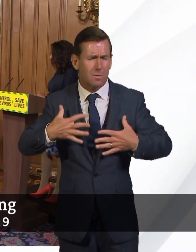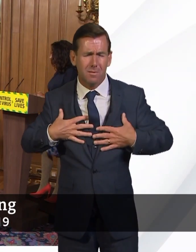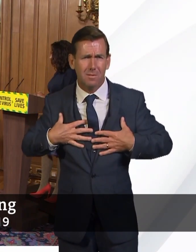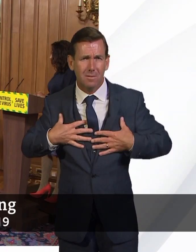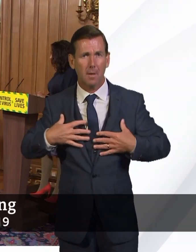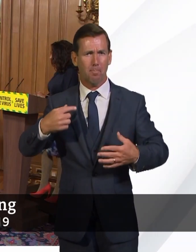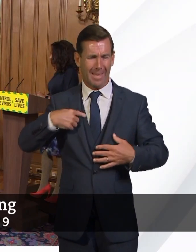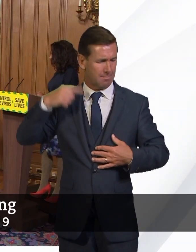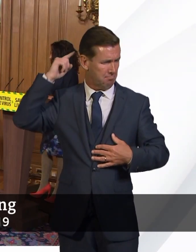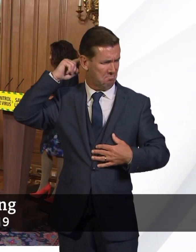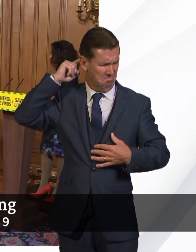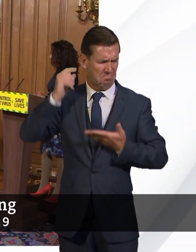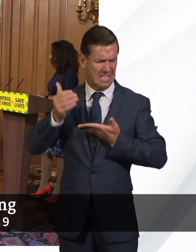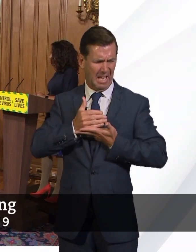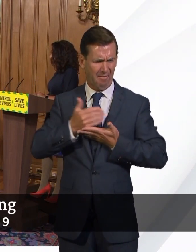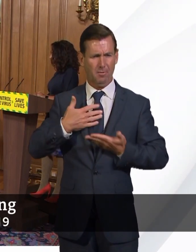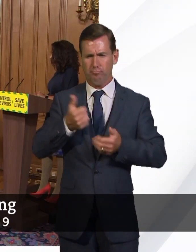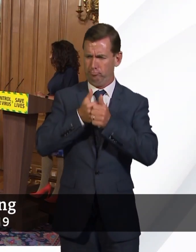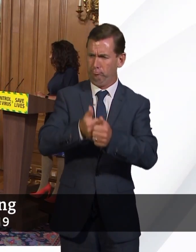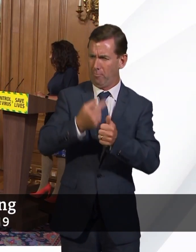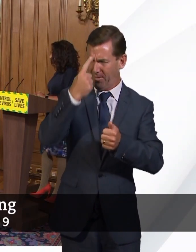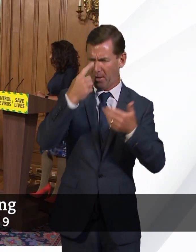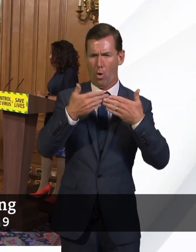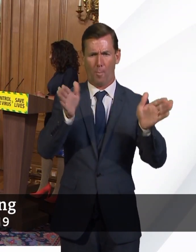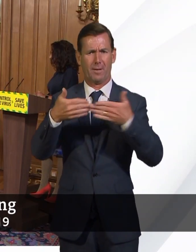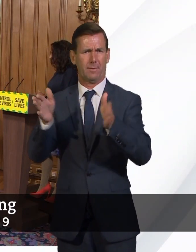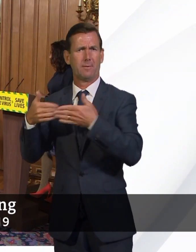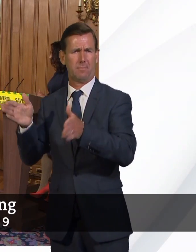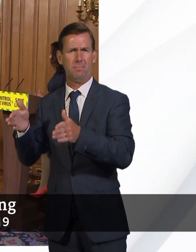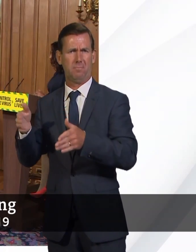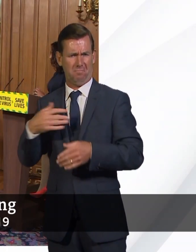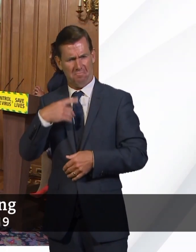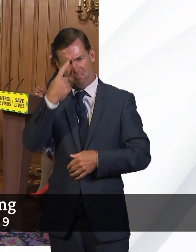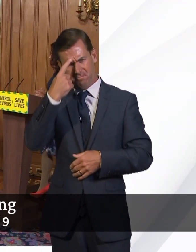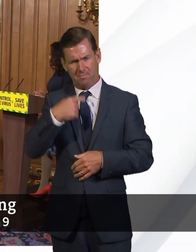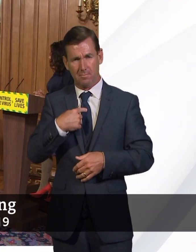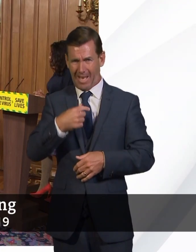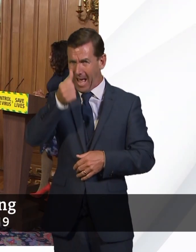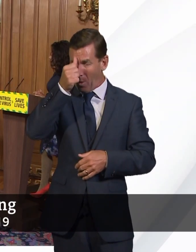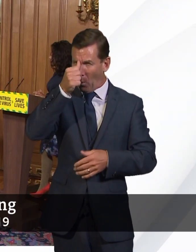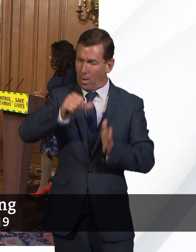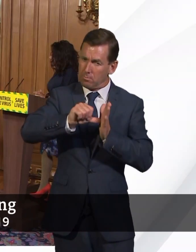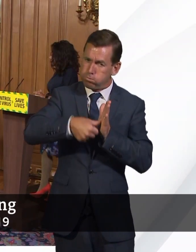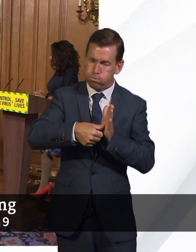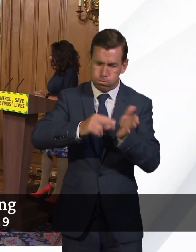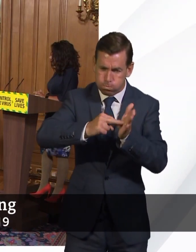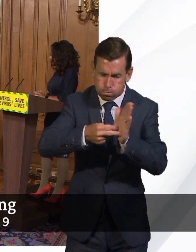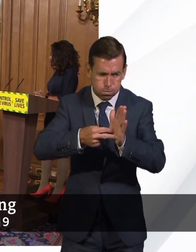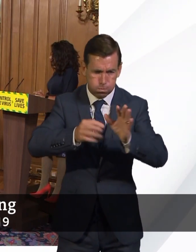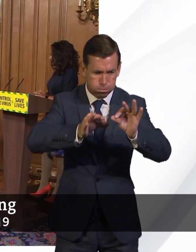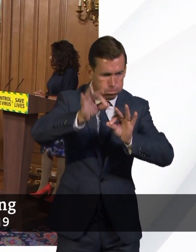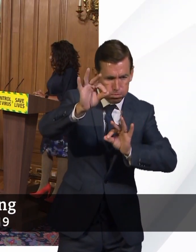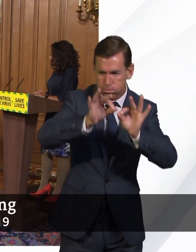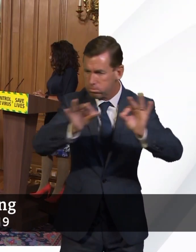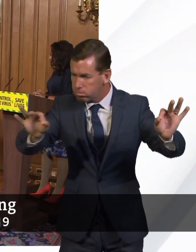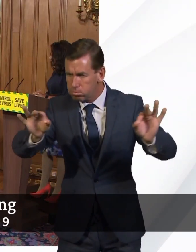safe to do so. And as you say, Mickey, there's an awful lot of work to do in each individual school to